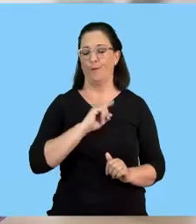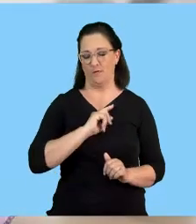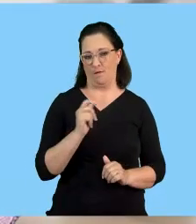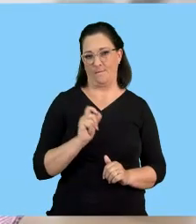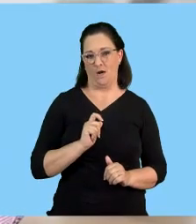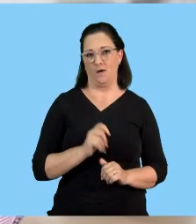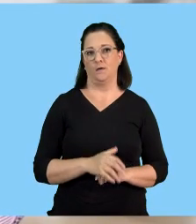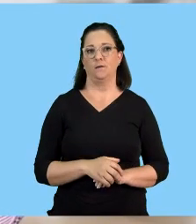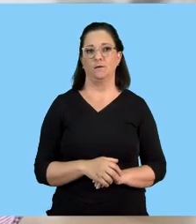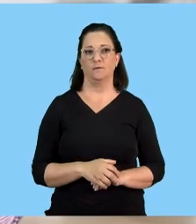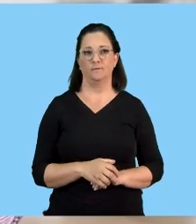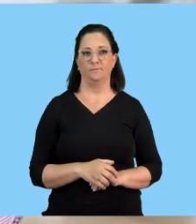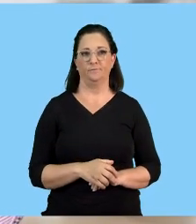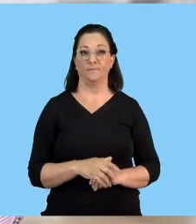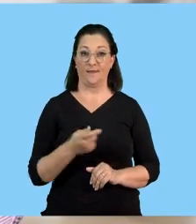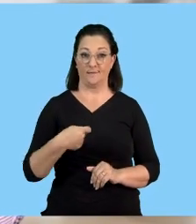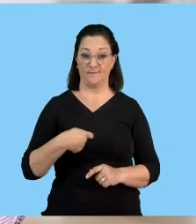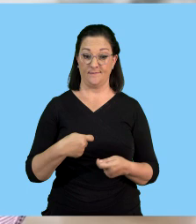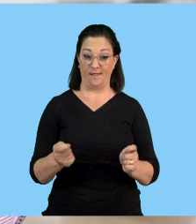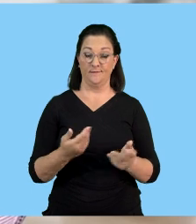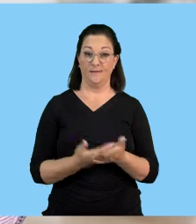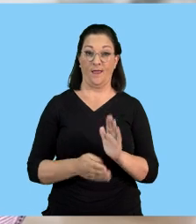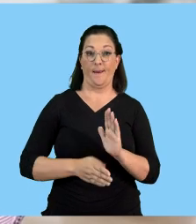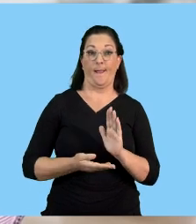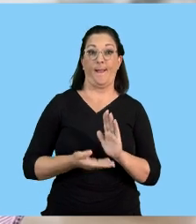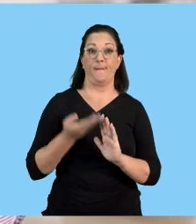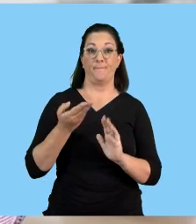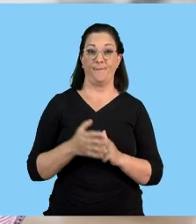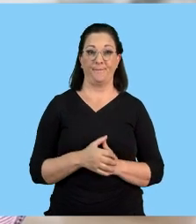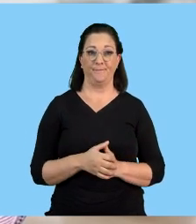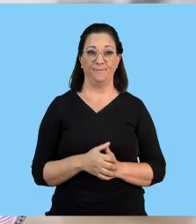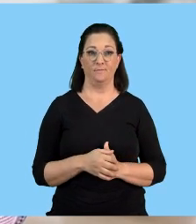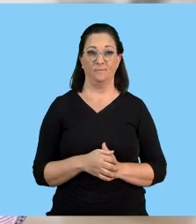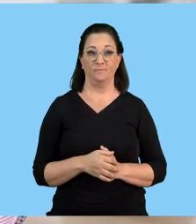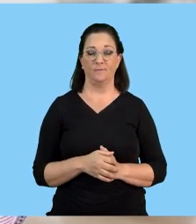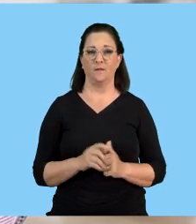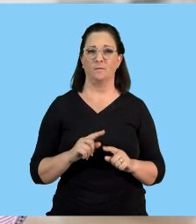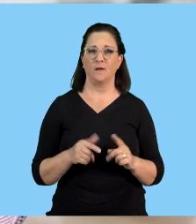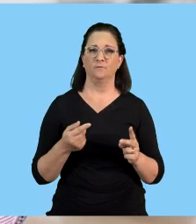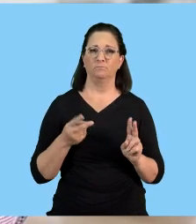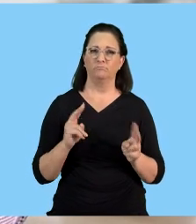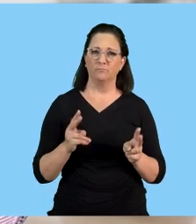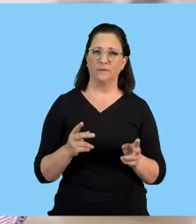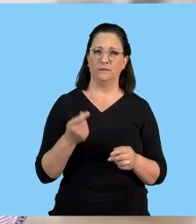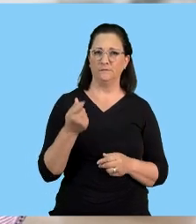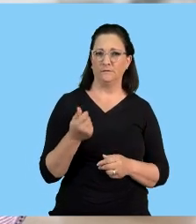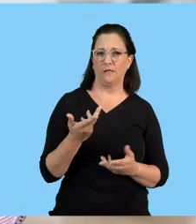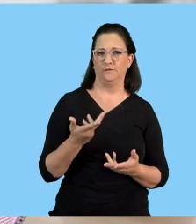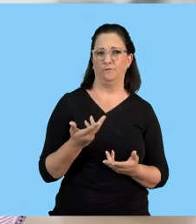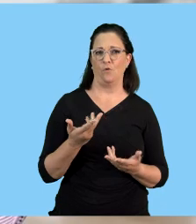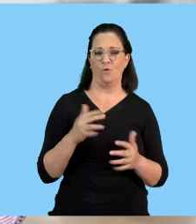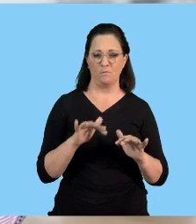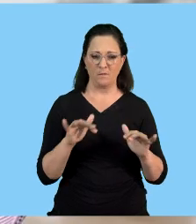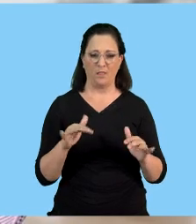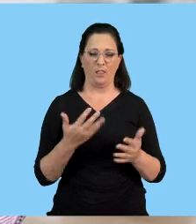down. So we are able to increase the sales. The second one, regular sales to existing customers may increase